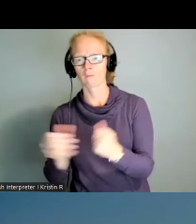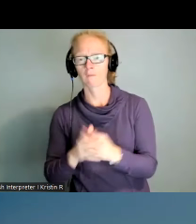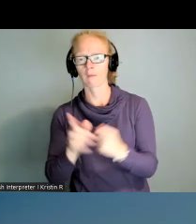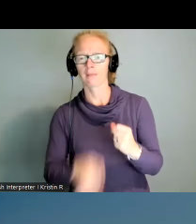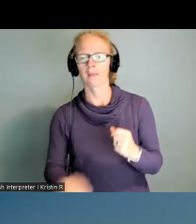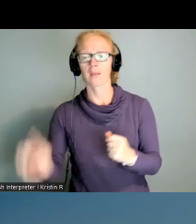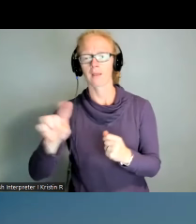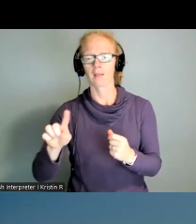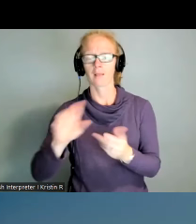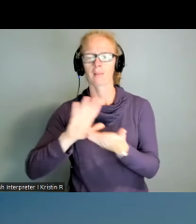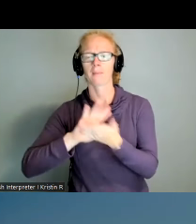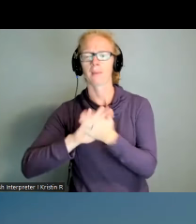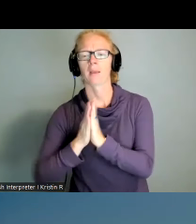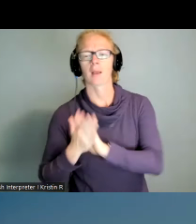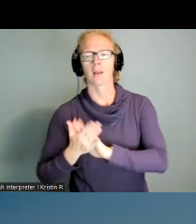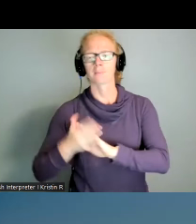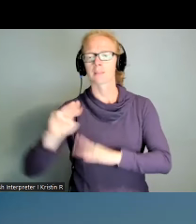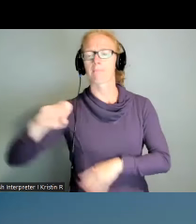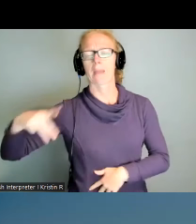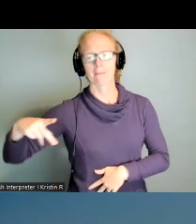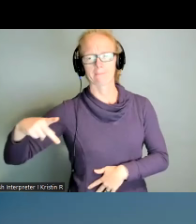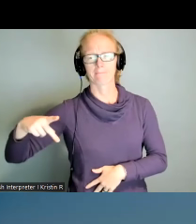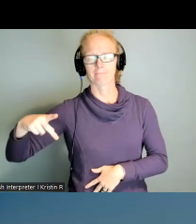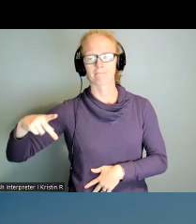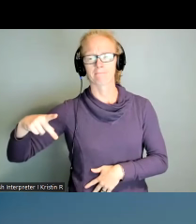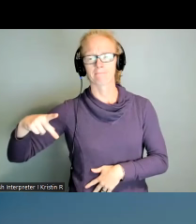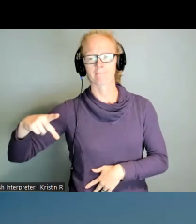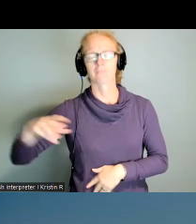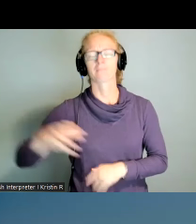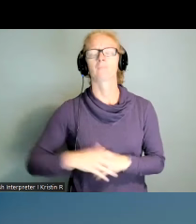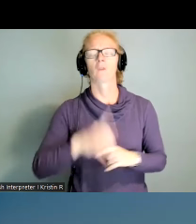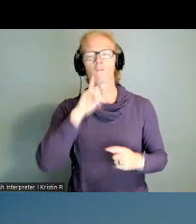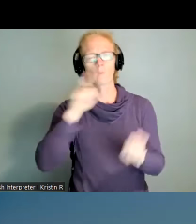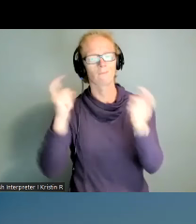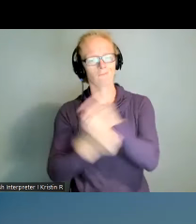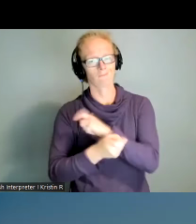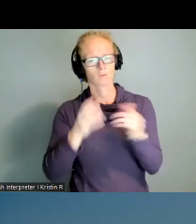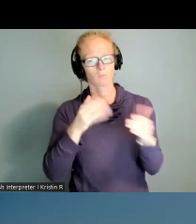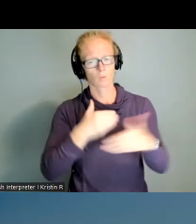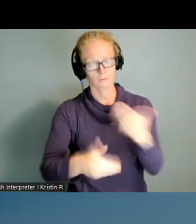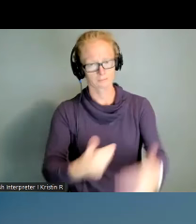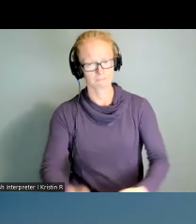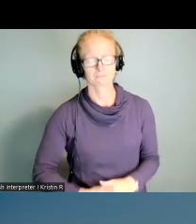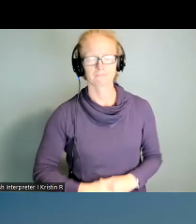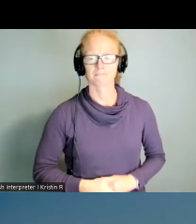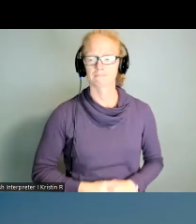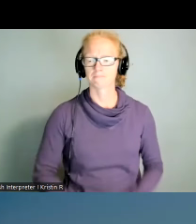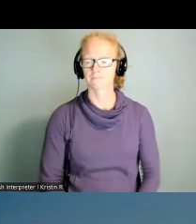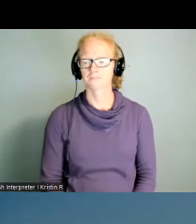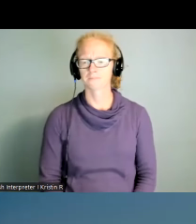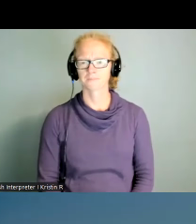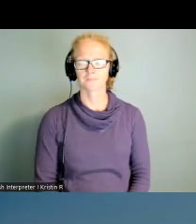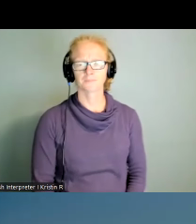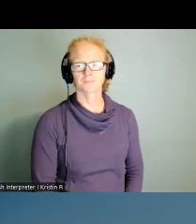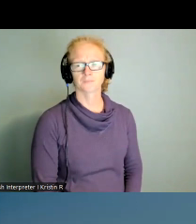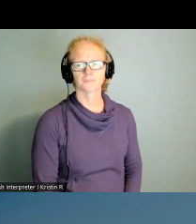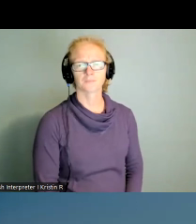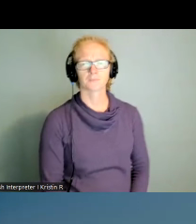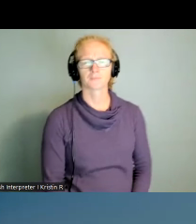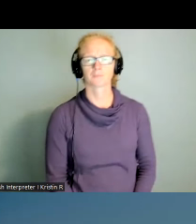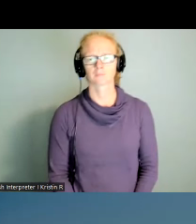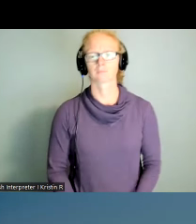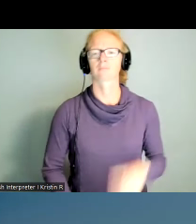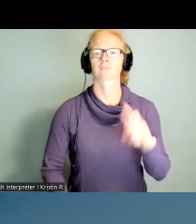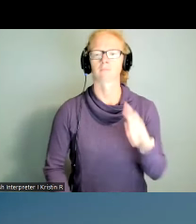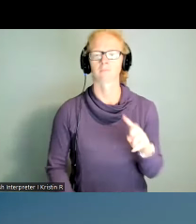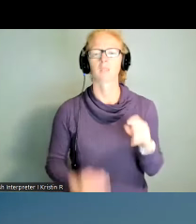a conversion strategy or roadmap, which would highlight next steps in the conversion process. So I'm now going to walk through some of the steps in